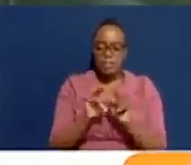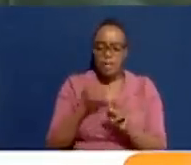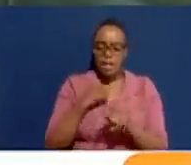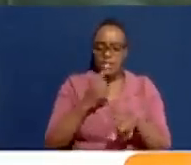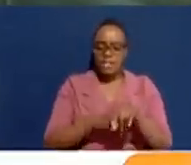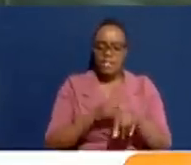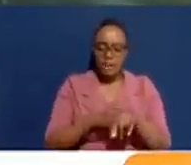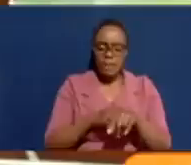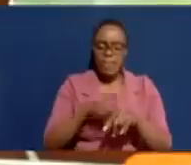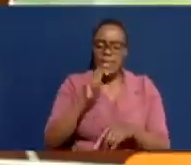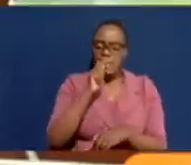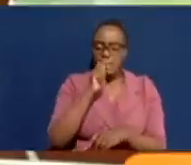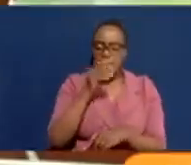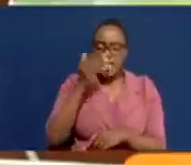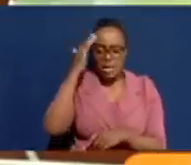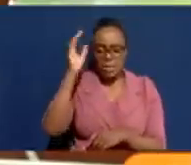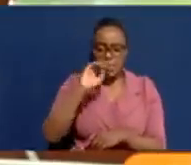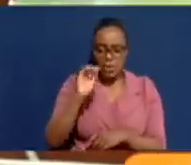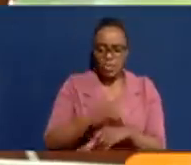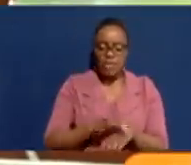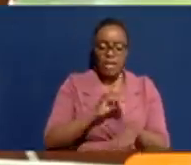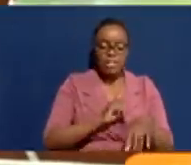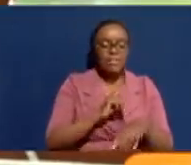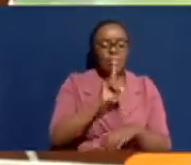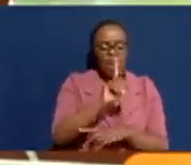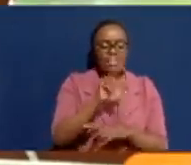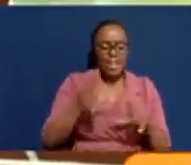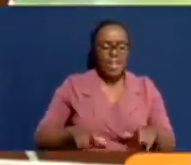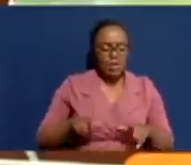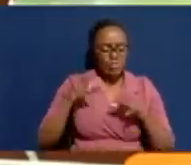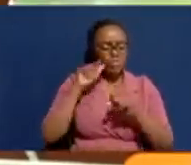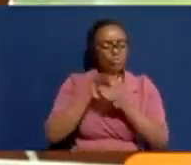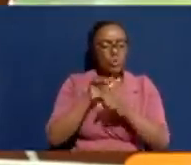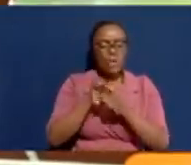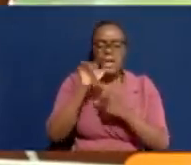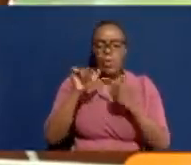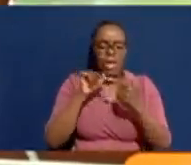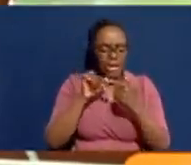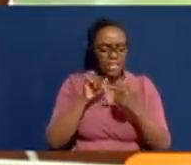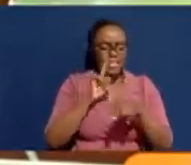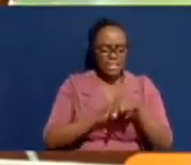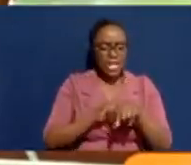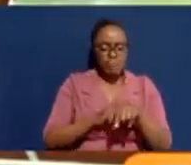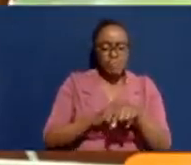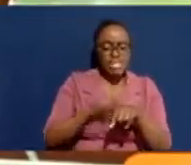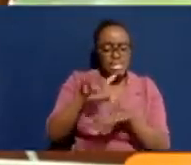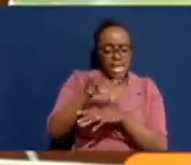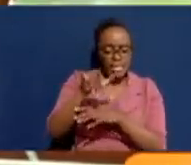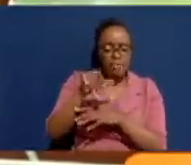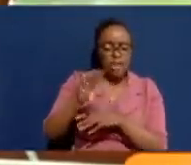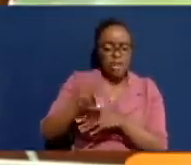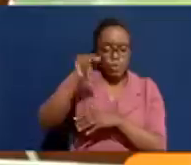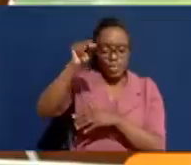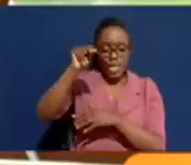wakipiga mafirimbi hapo. When will one life be too many to lose in the northern parts of this country? It